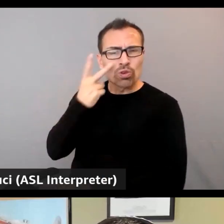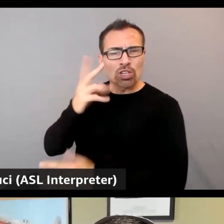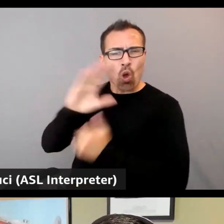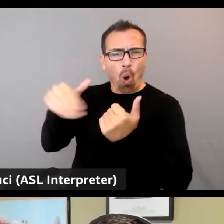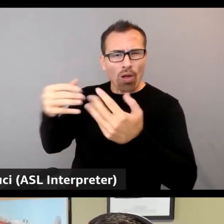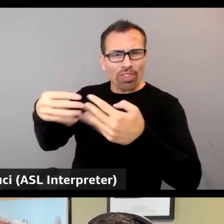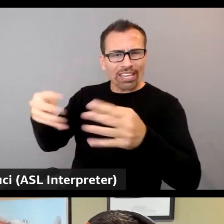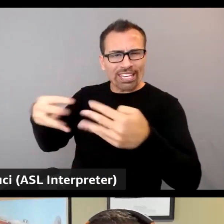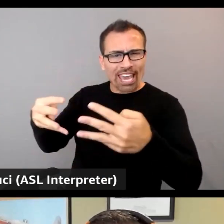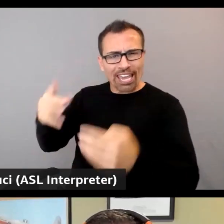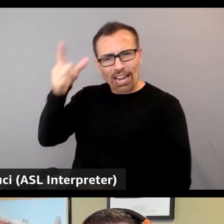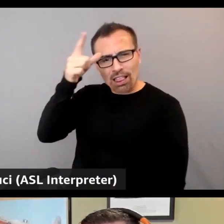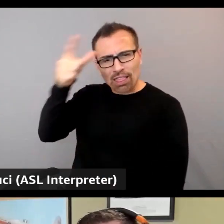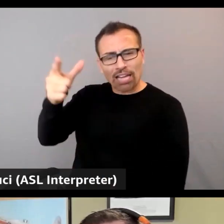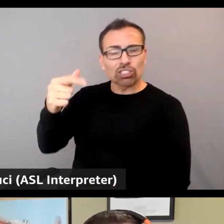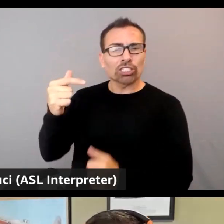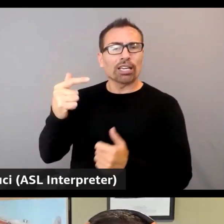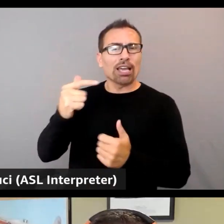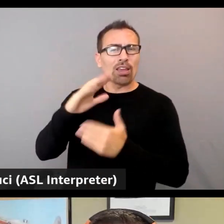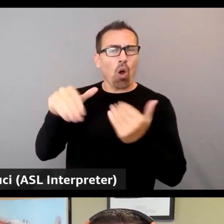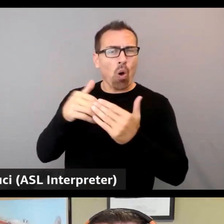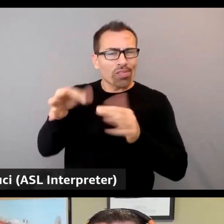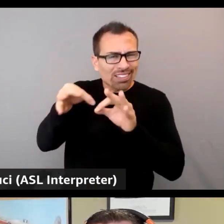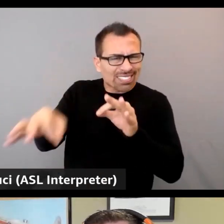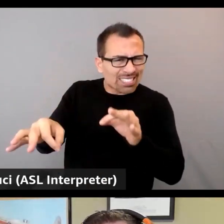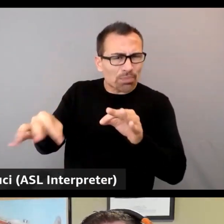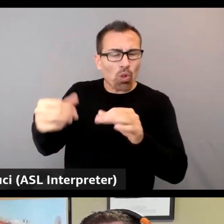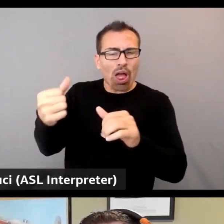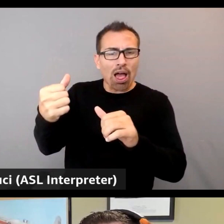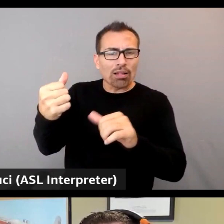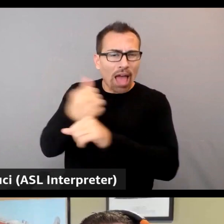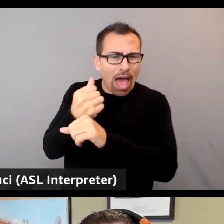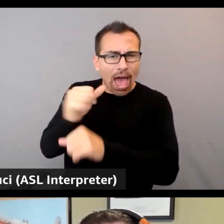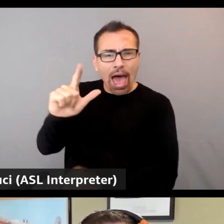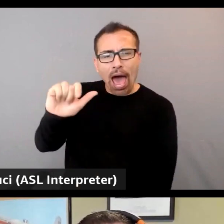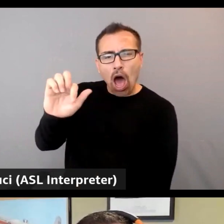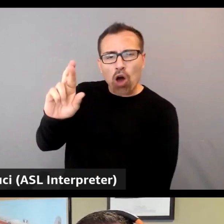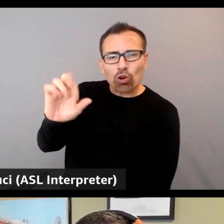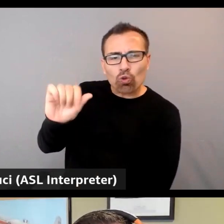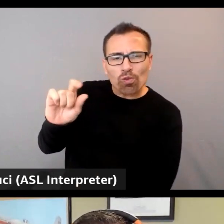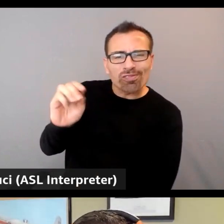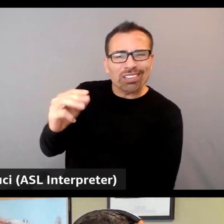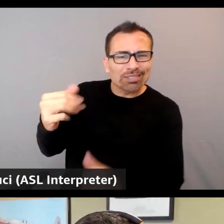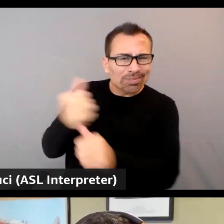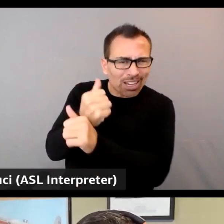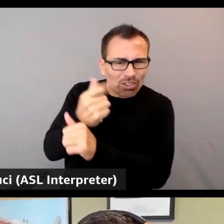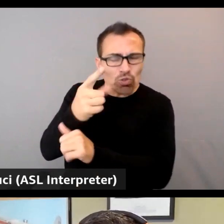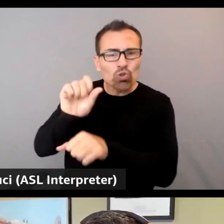most simple algorithms, you're working with gates. So I can see how